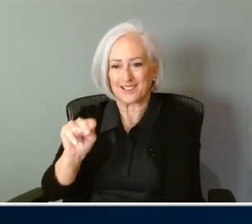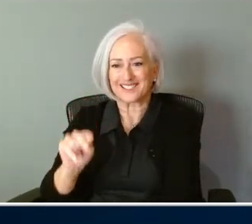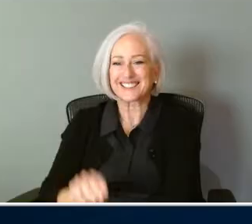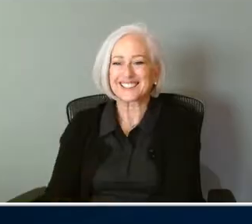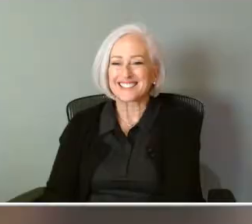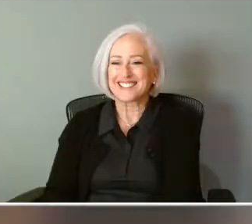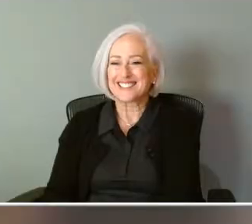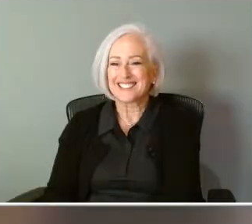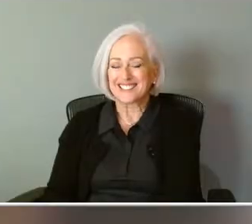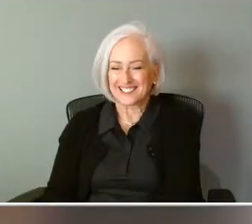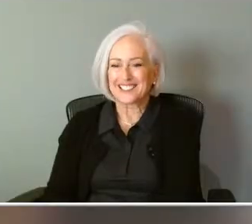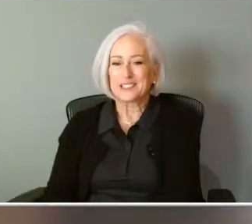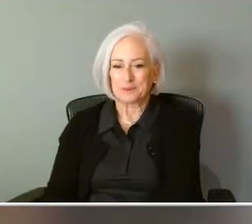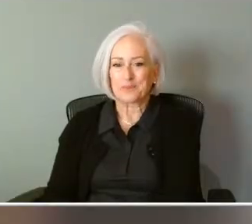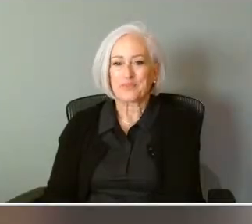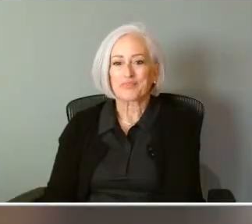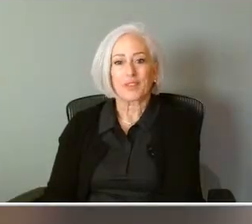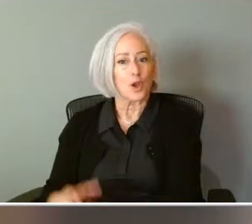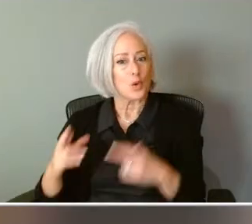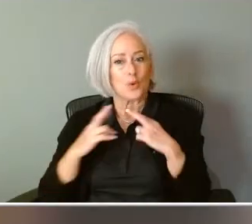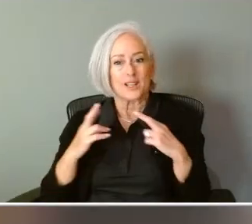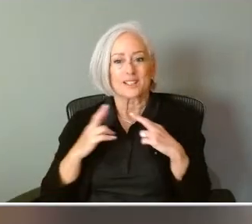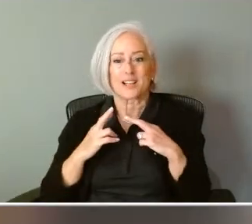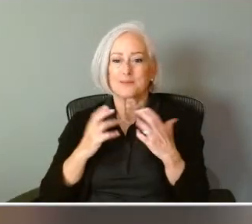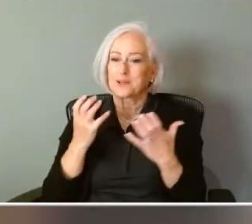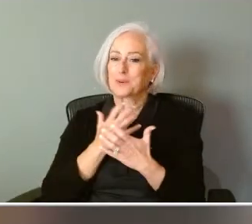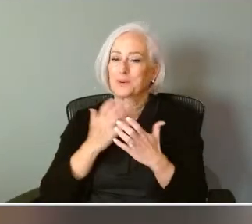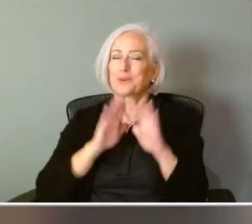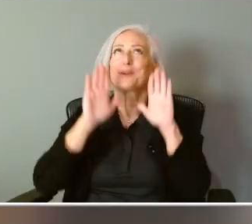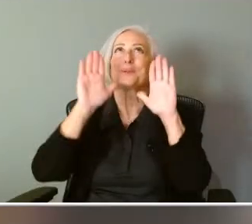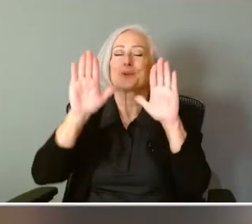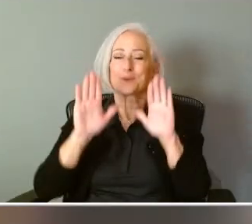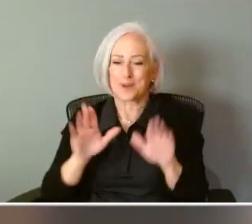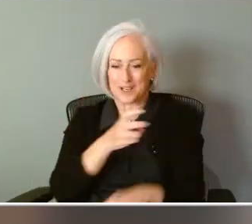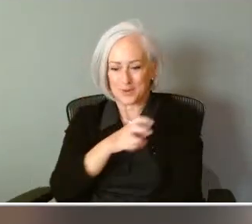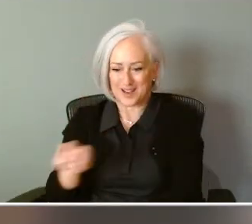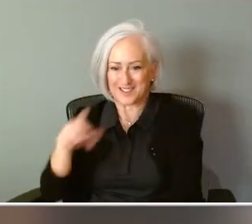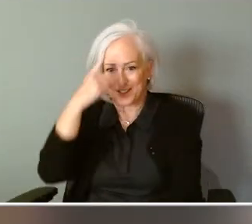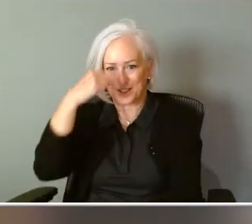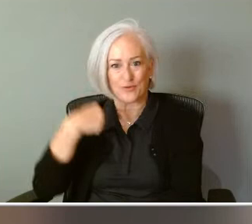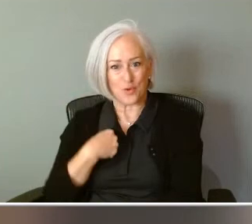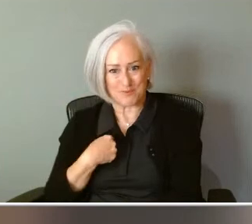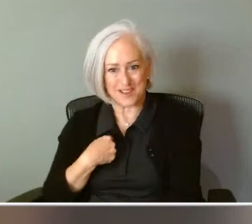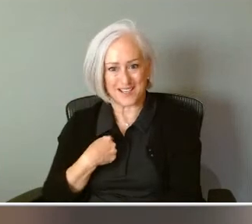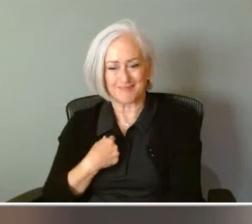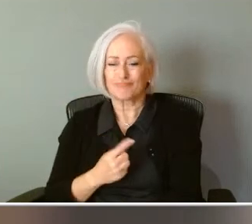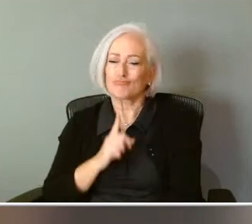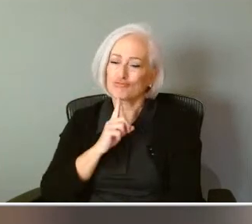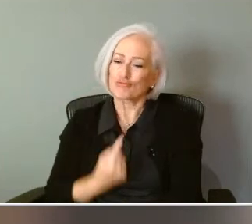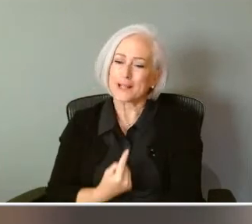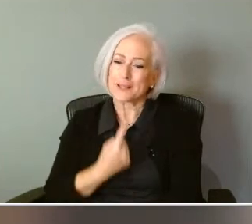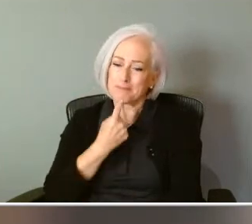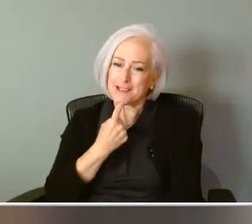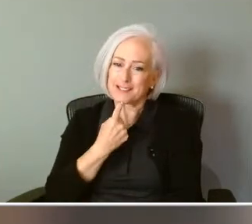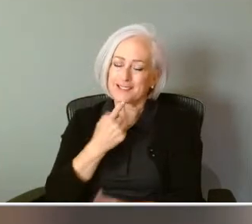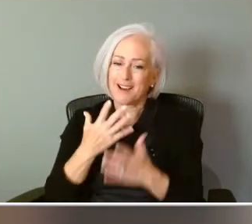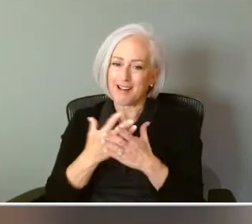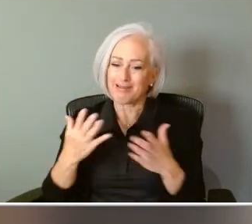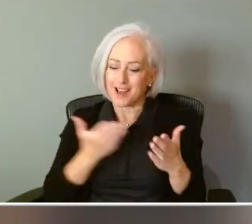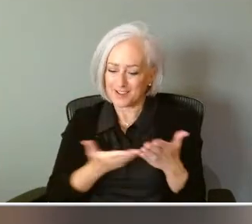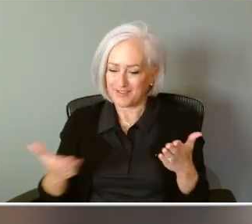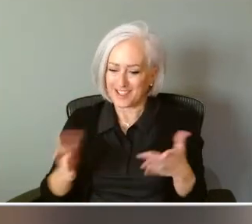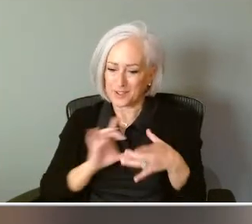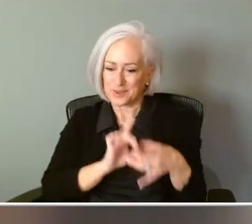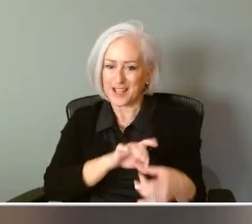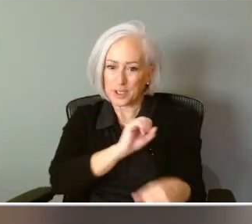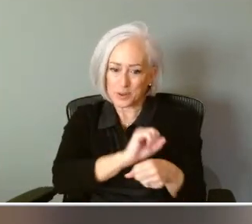Well, like I said, retirement's been a great transition for me. I do miss a lot of aspects, but I also am